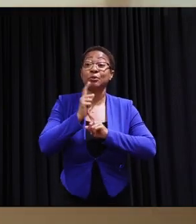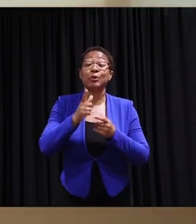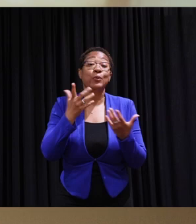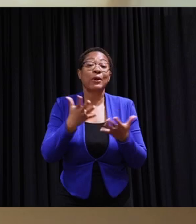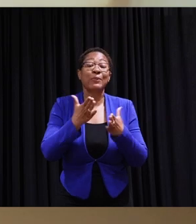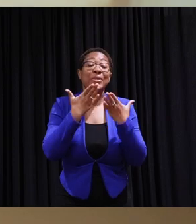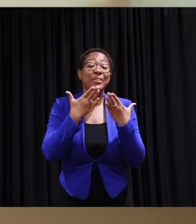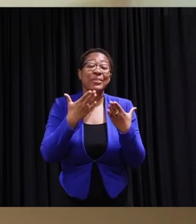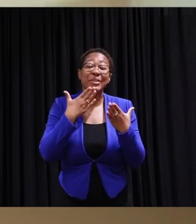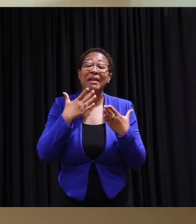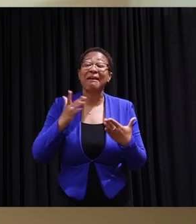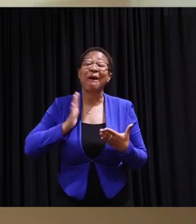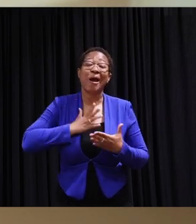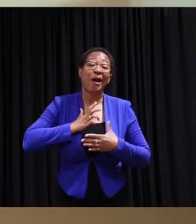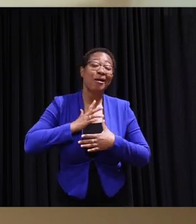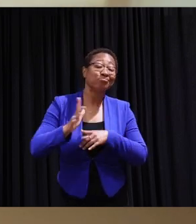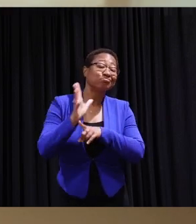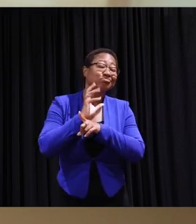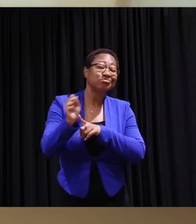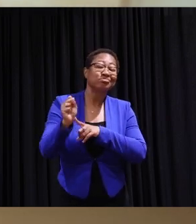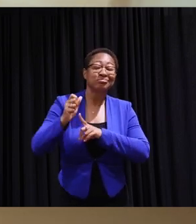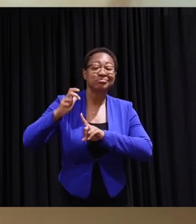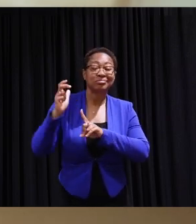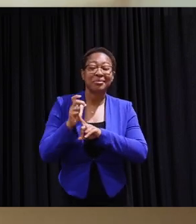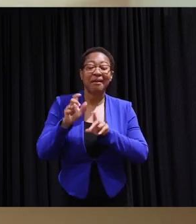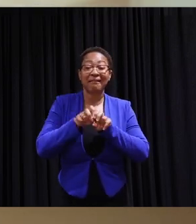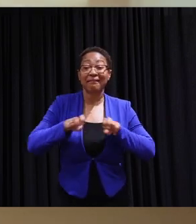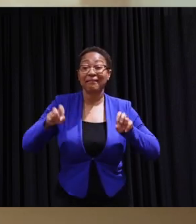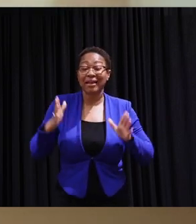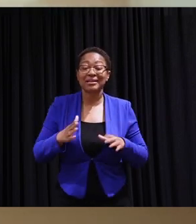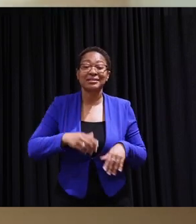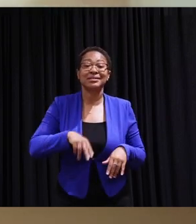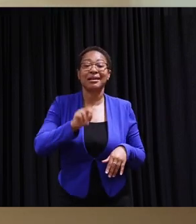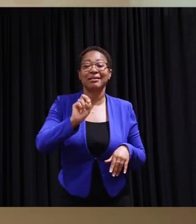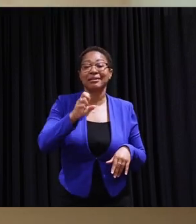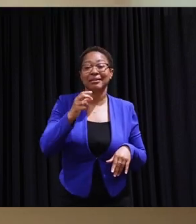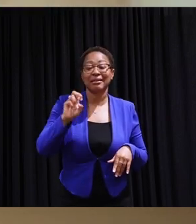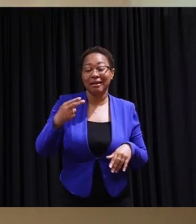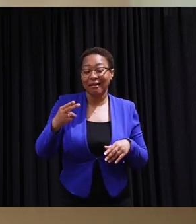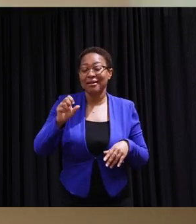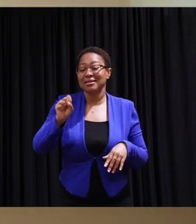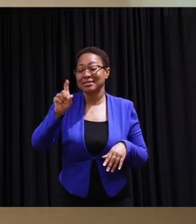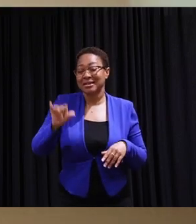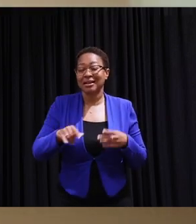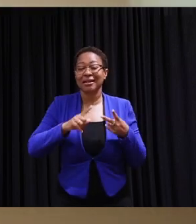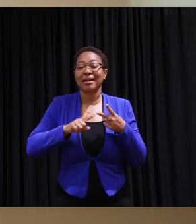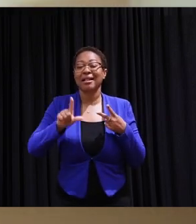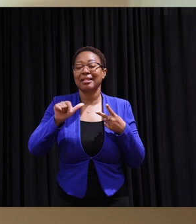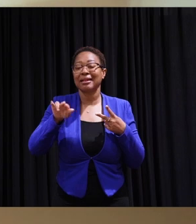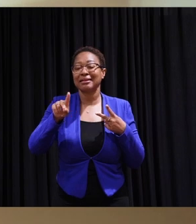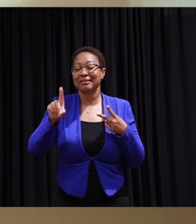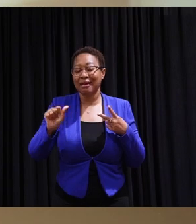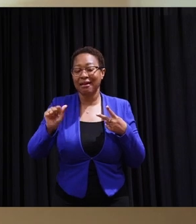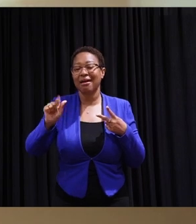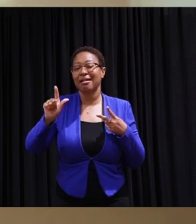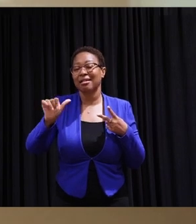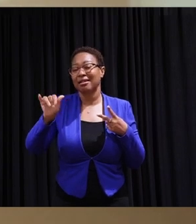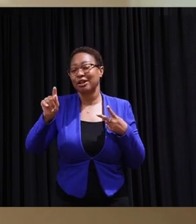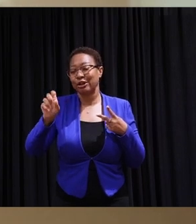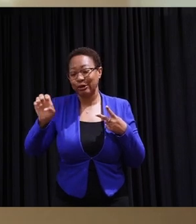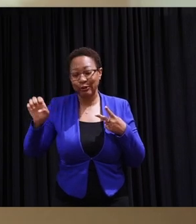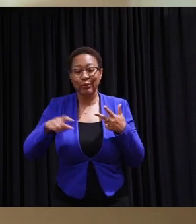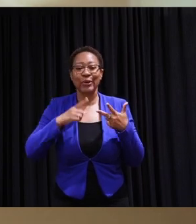thank our distinguished guests on the panel, Nina Saucy, Brianna DeBose, and Linda Little. Your time